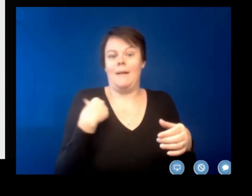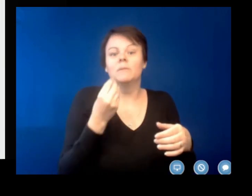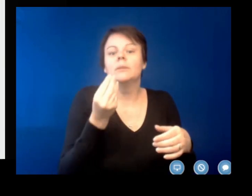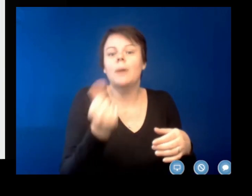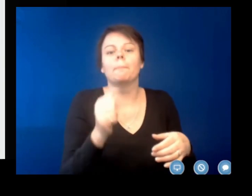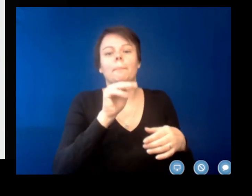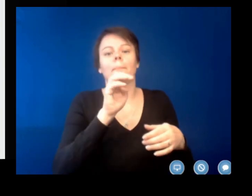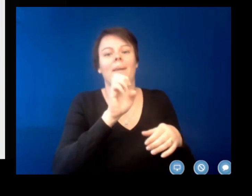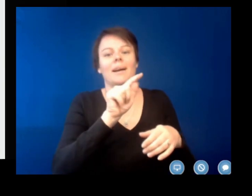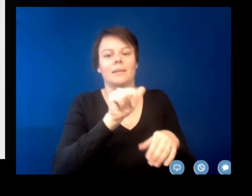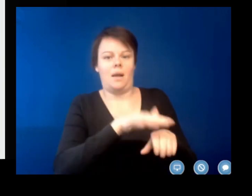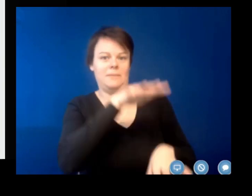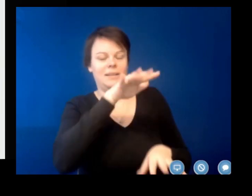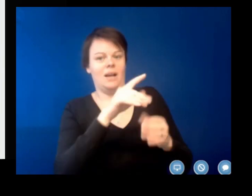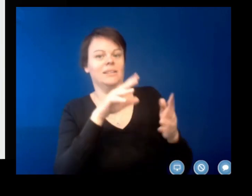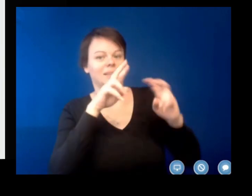So if we look now